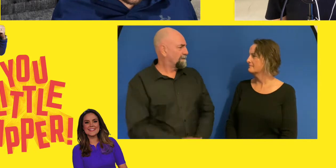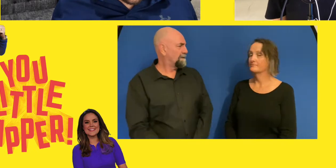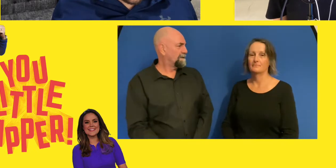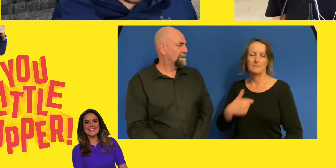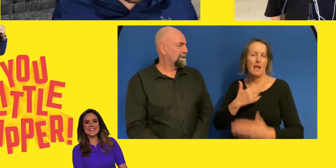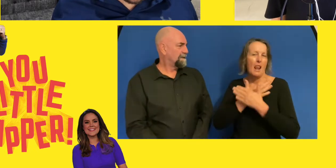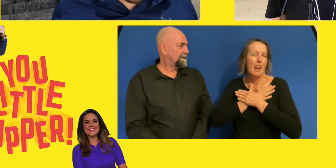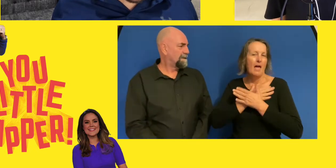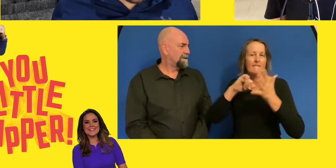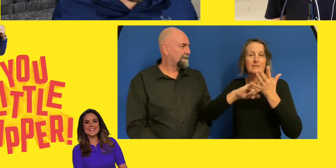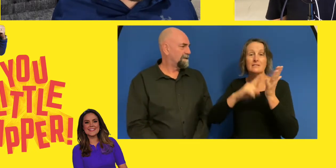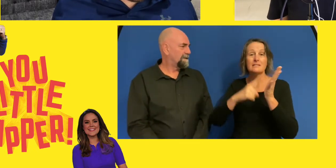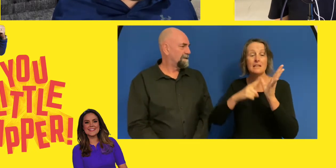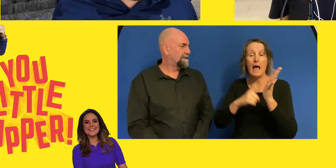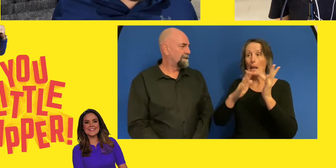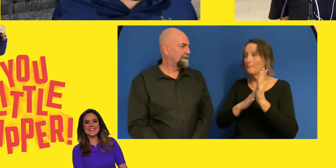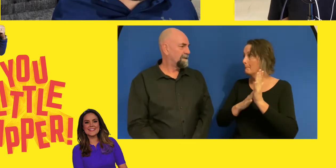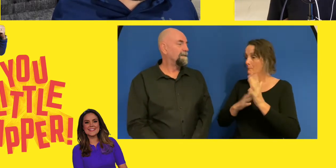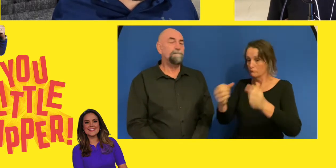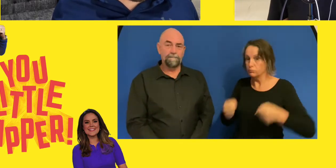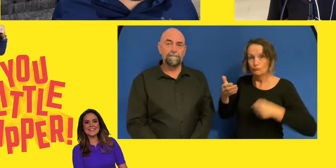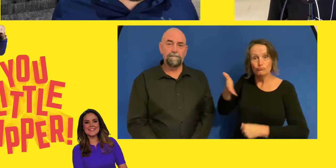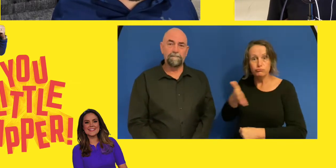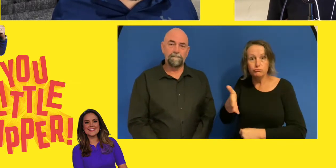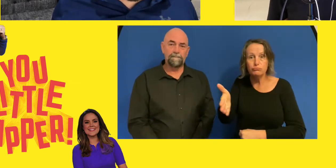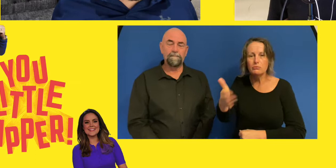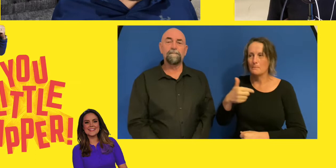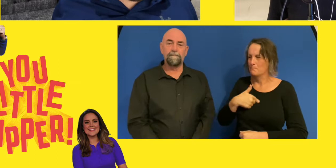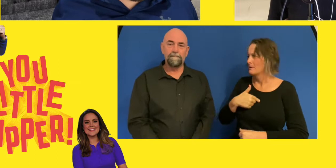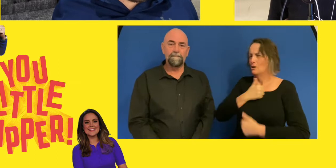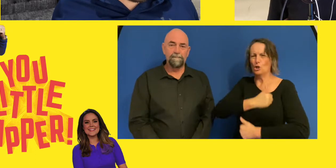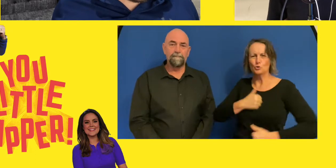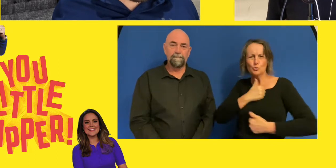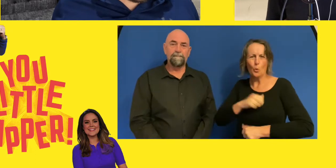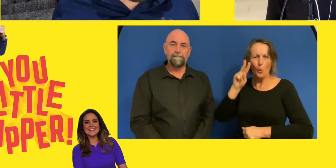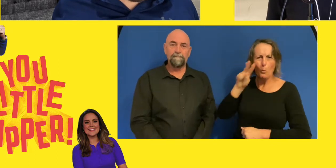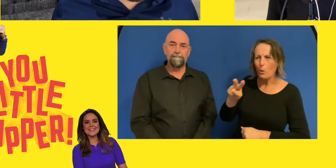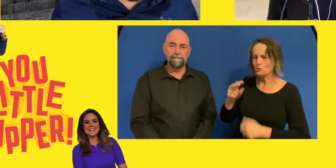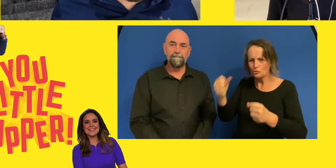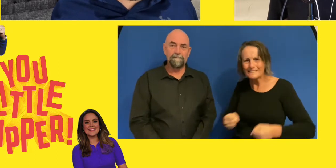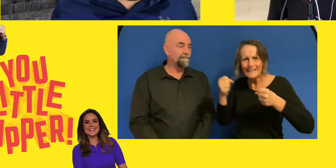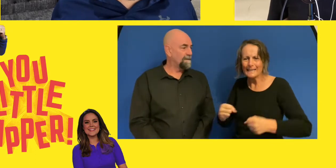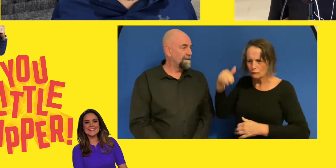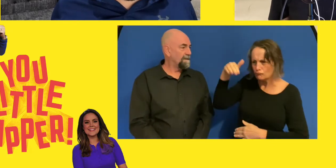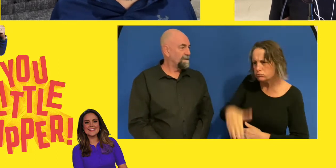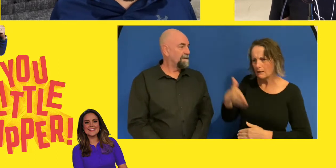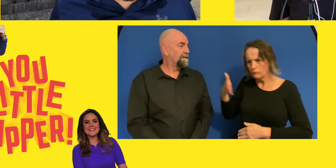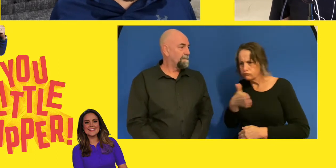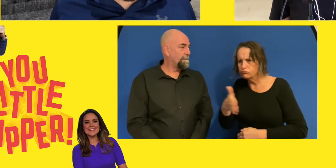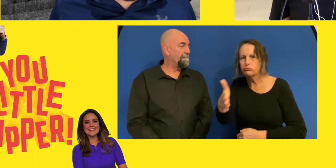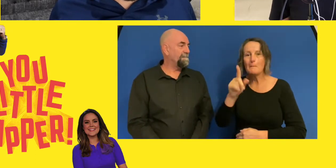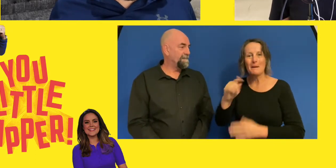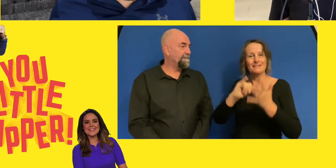the slalom, as you know, Kurt. And I've been really enjoying every single para-alpine event of these games, to be honest. But with the